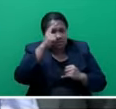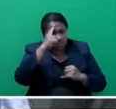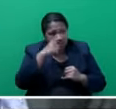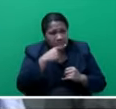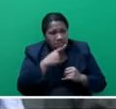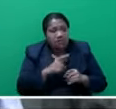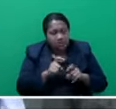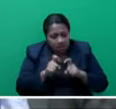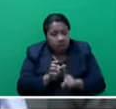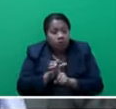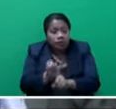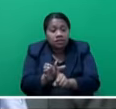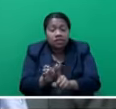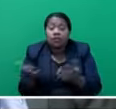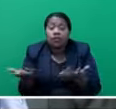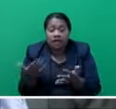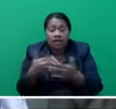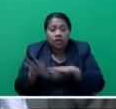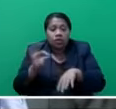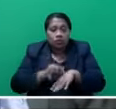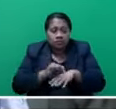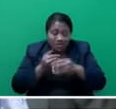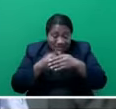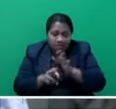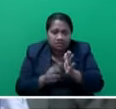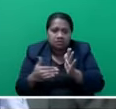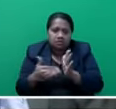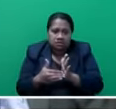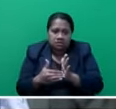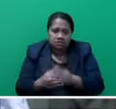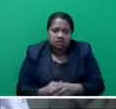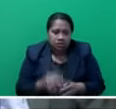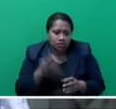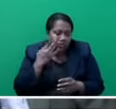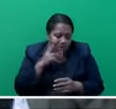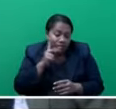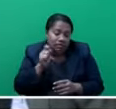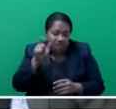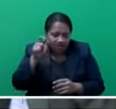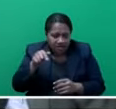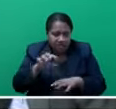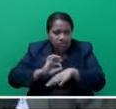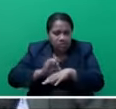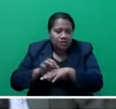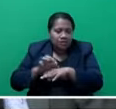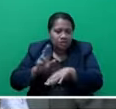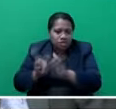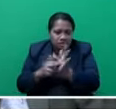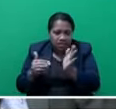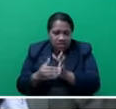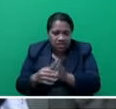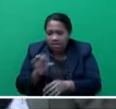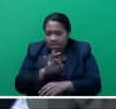the hospitals in New Zealand while they are undergoing treatment, instead of the mandatory 14-day quarantine in the